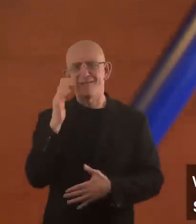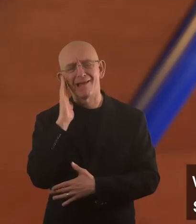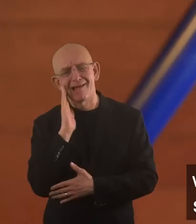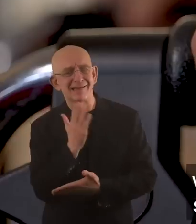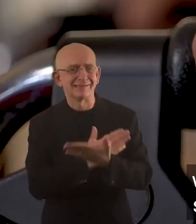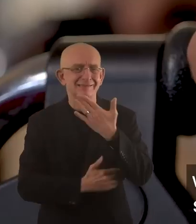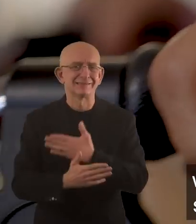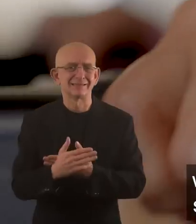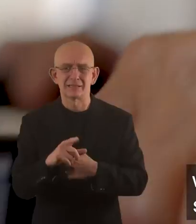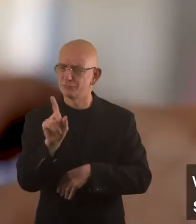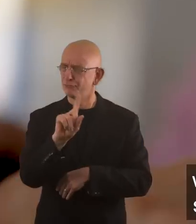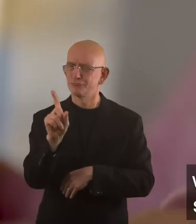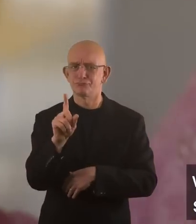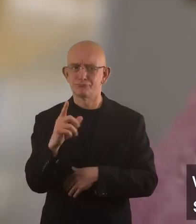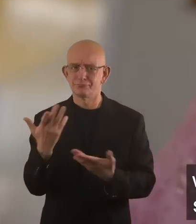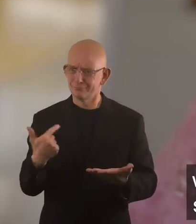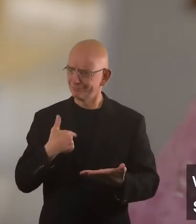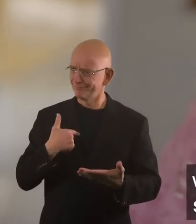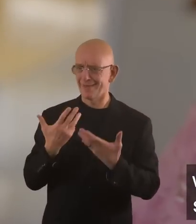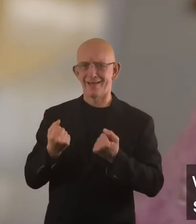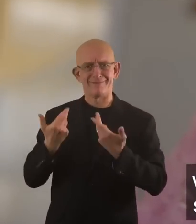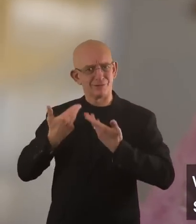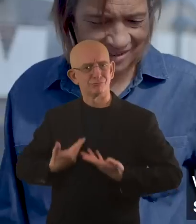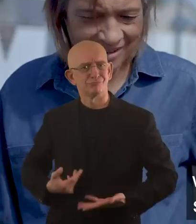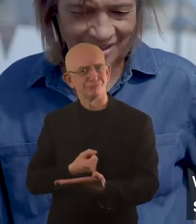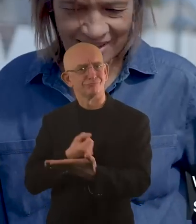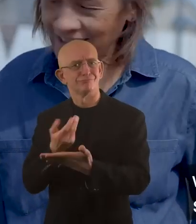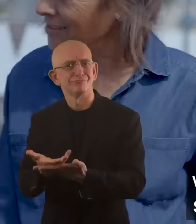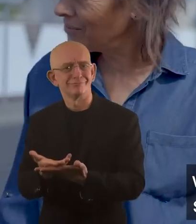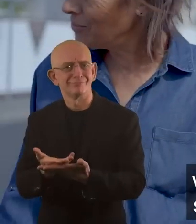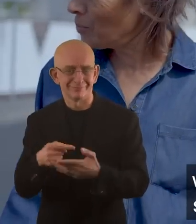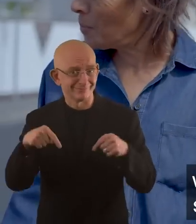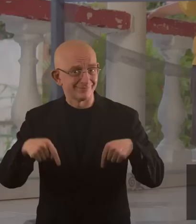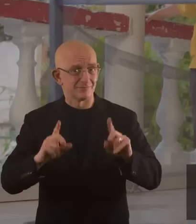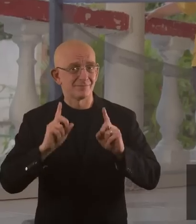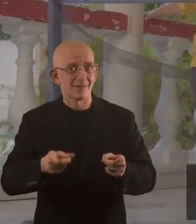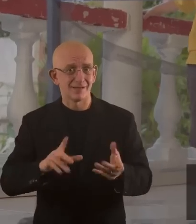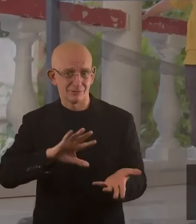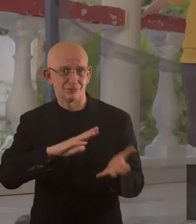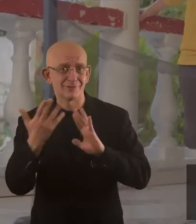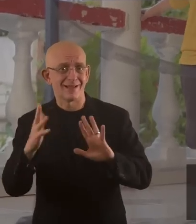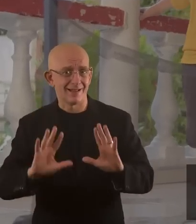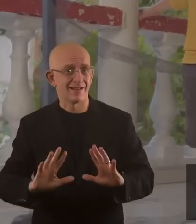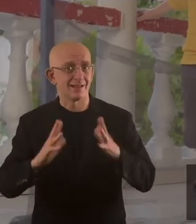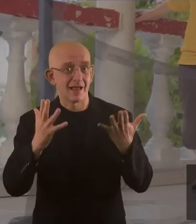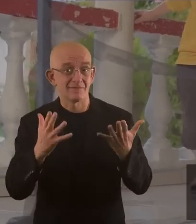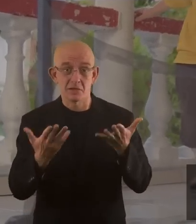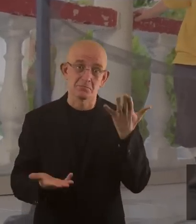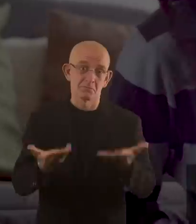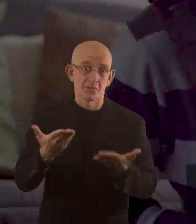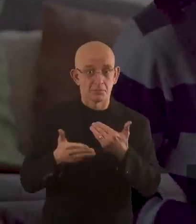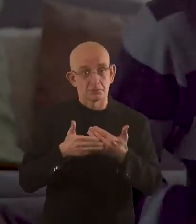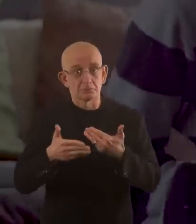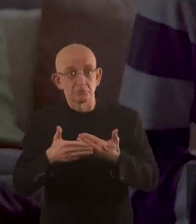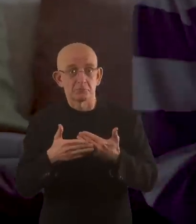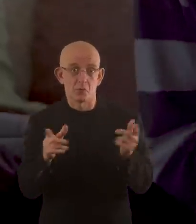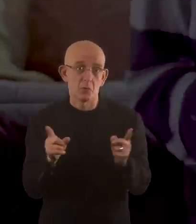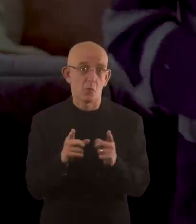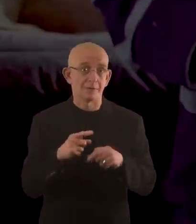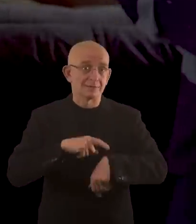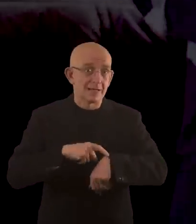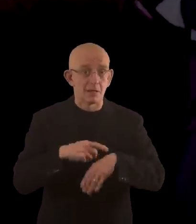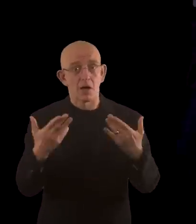three-wheeler, what they really should see is someone who's independent. Saatnya untuk mengubah itu. Quer